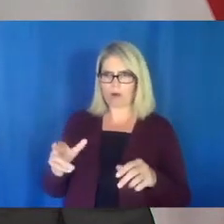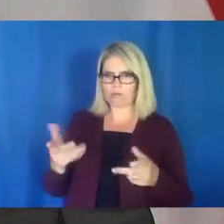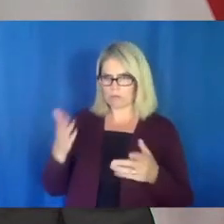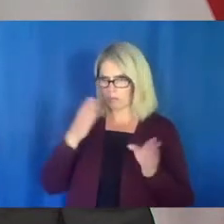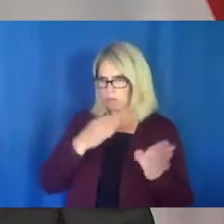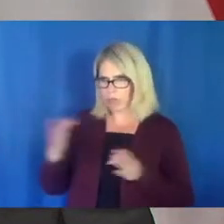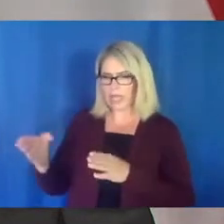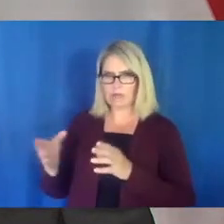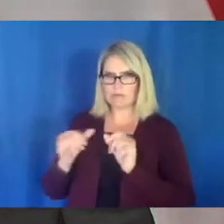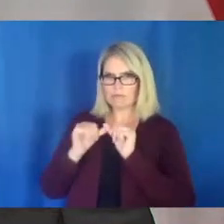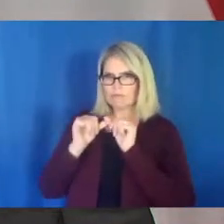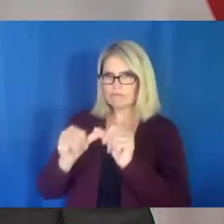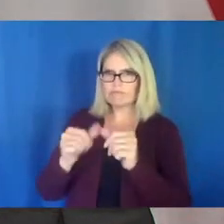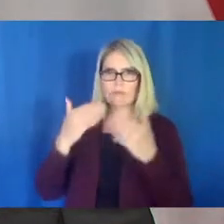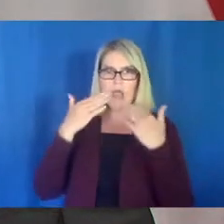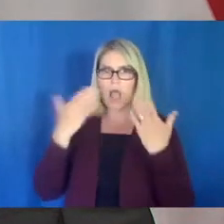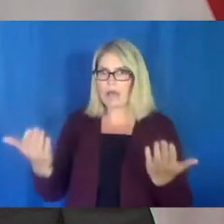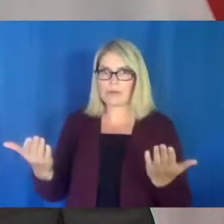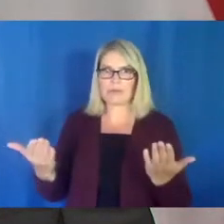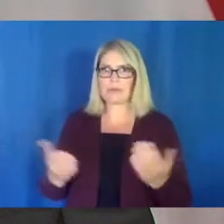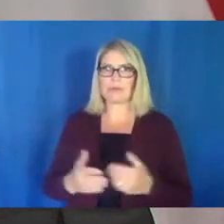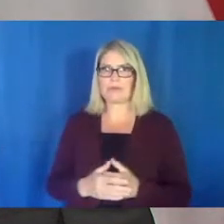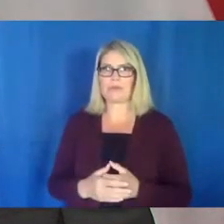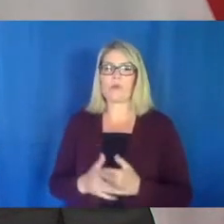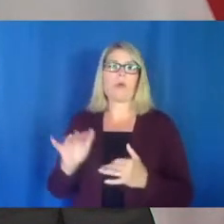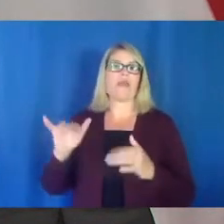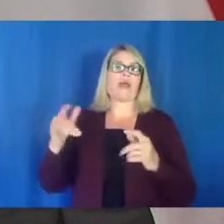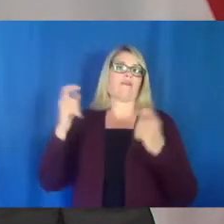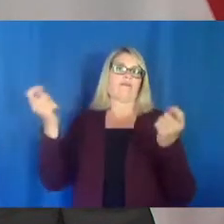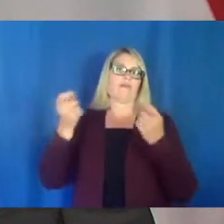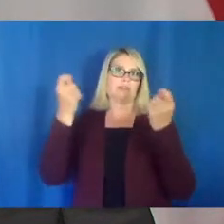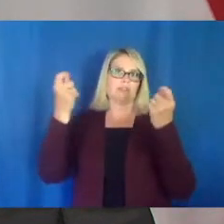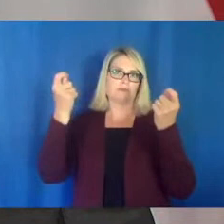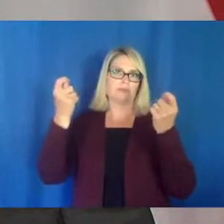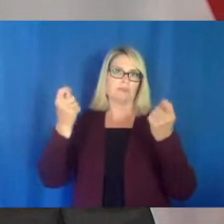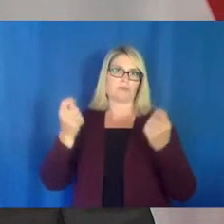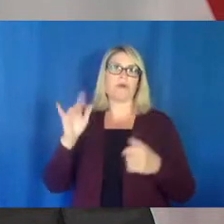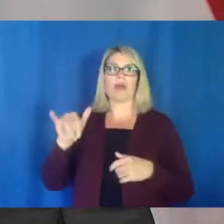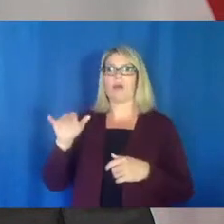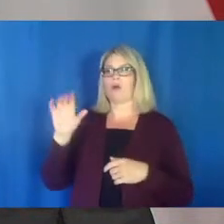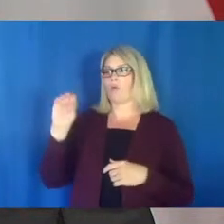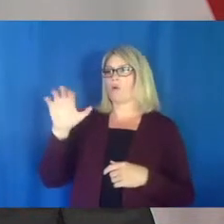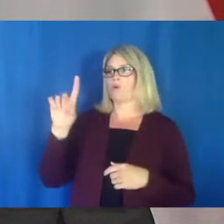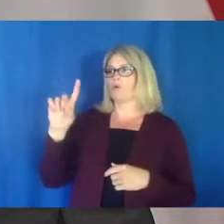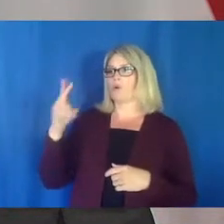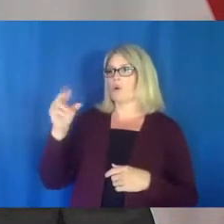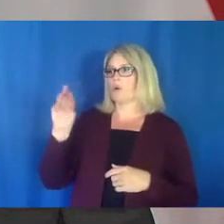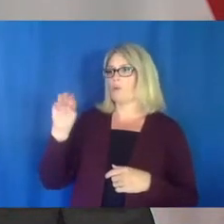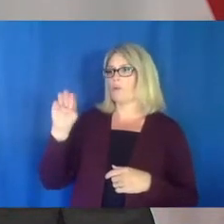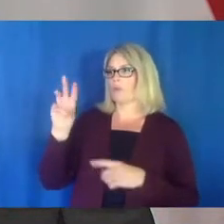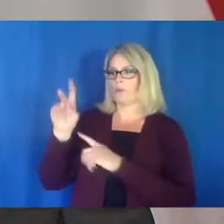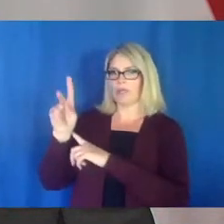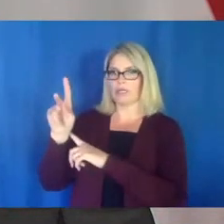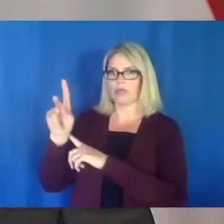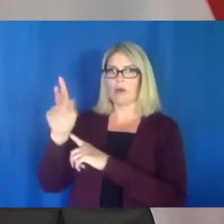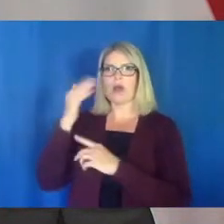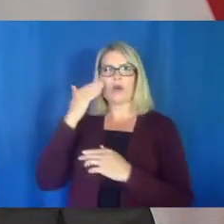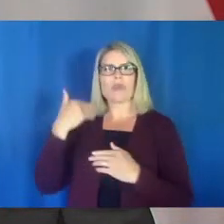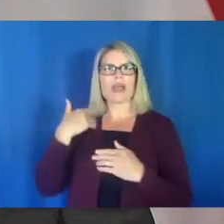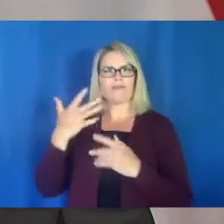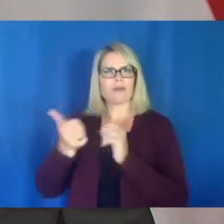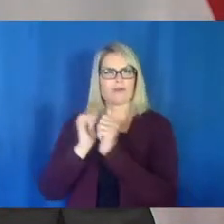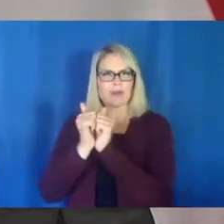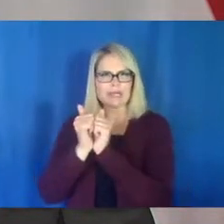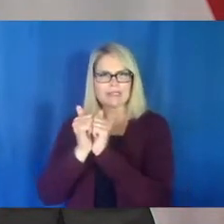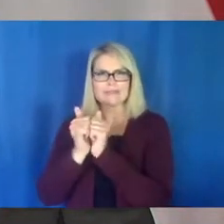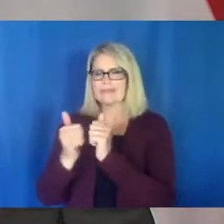terms of the festivals, stuff around Old Home Week, I know they're going to have Gold Cup racing, for example,